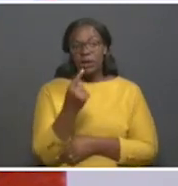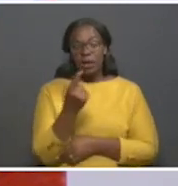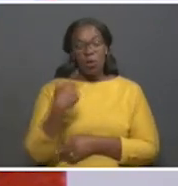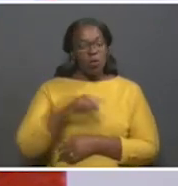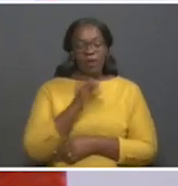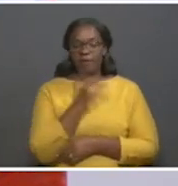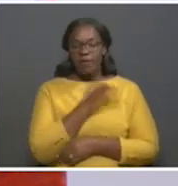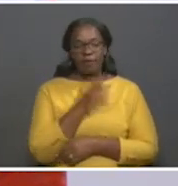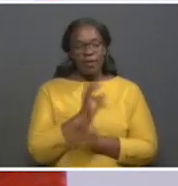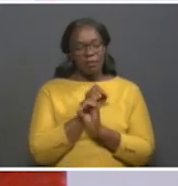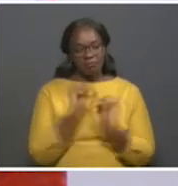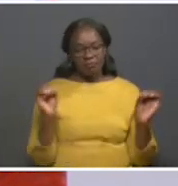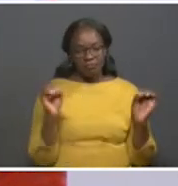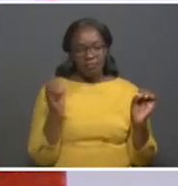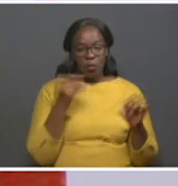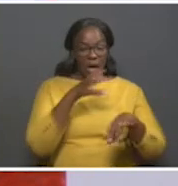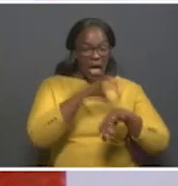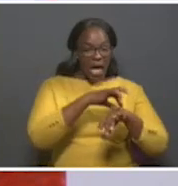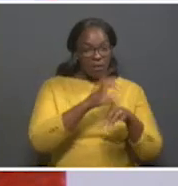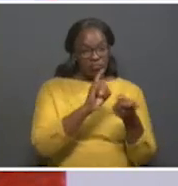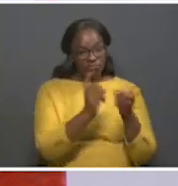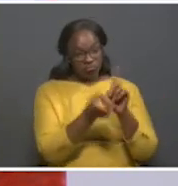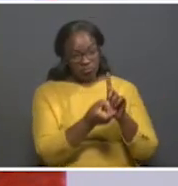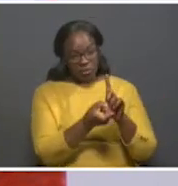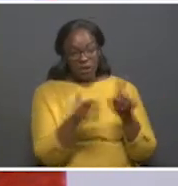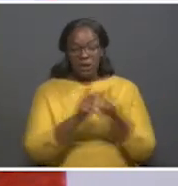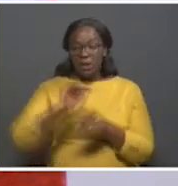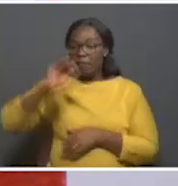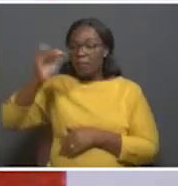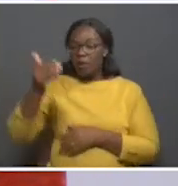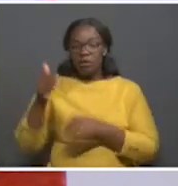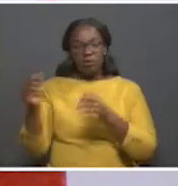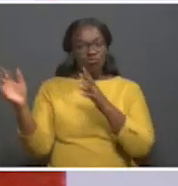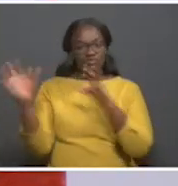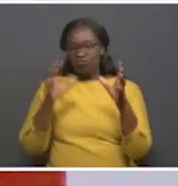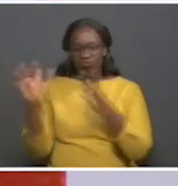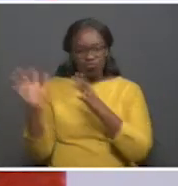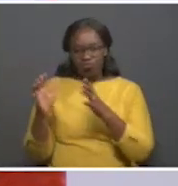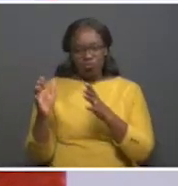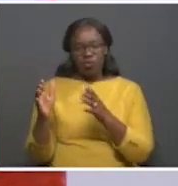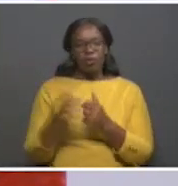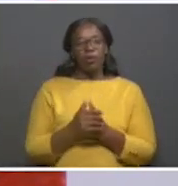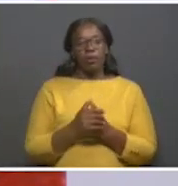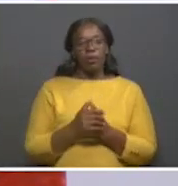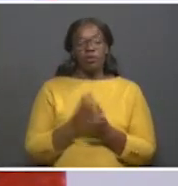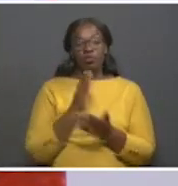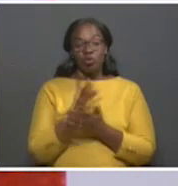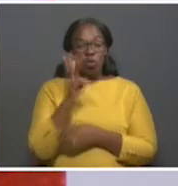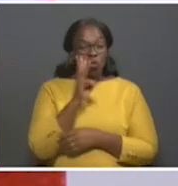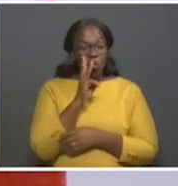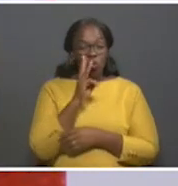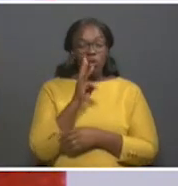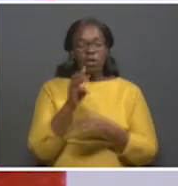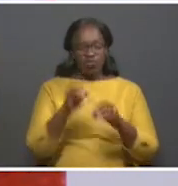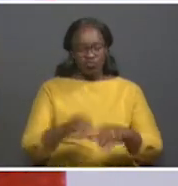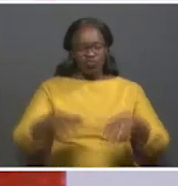fear, though the earth should change, and though the mountains be shaken into the midst of the seas, though its waters roar